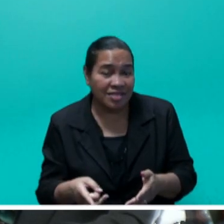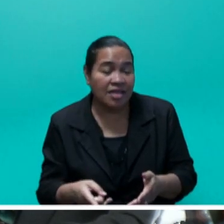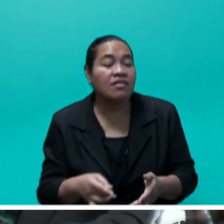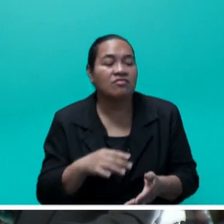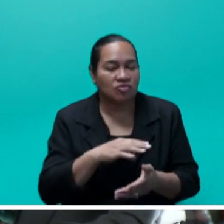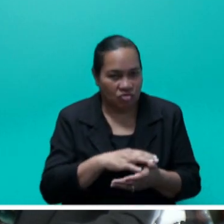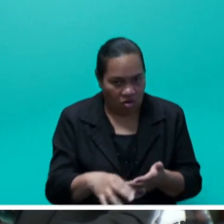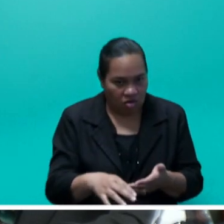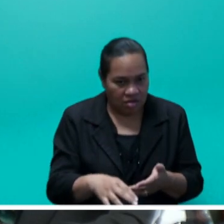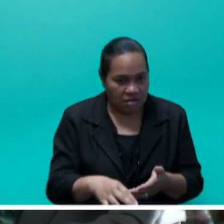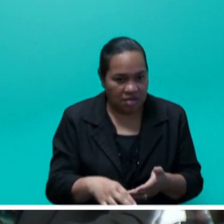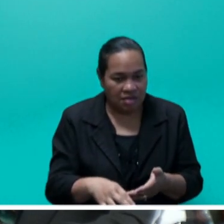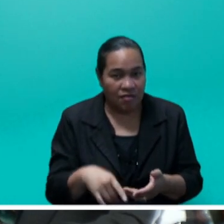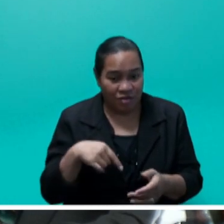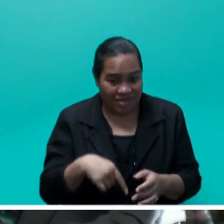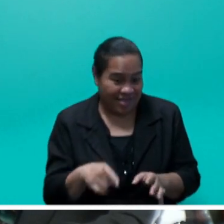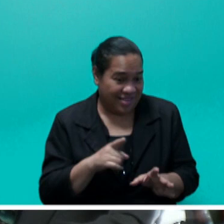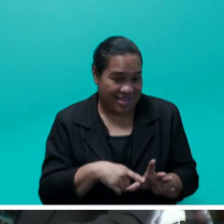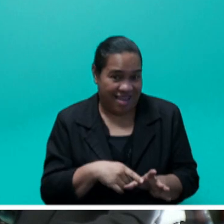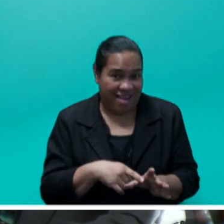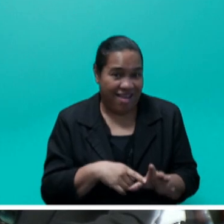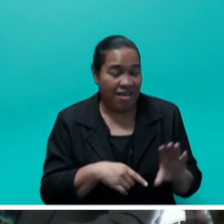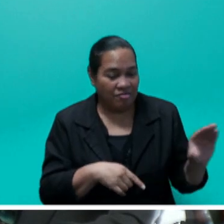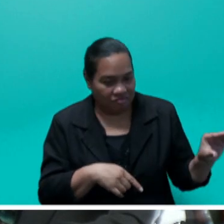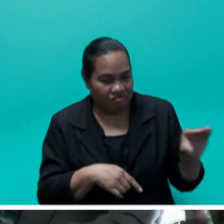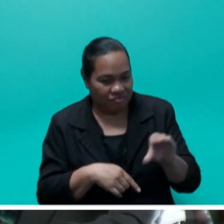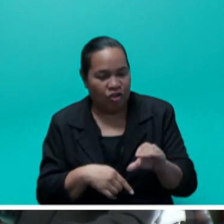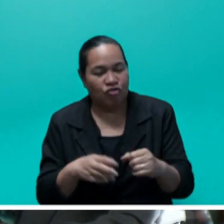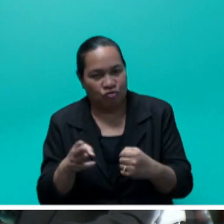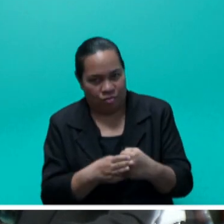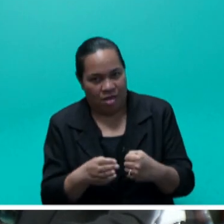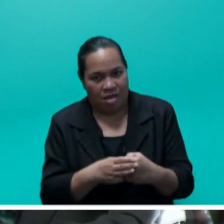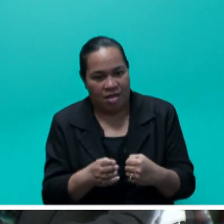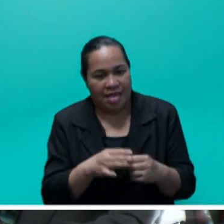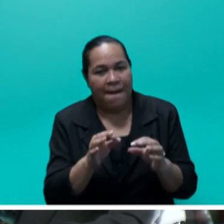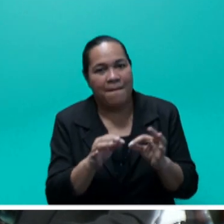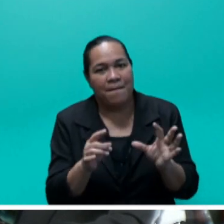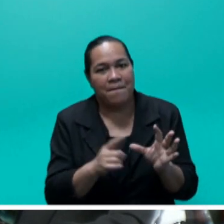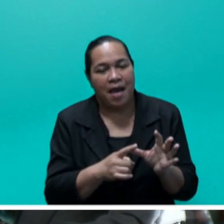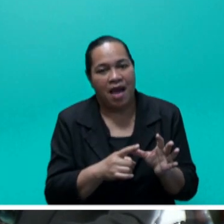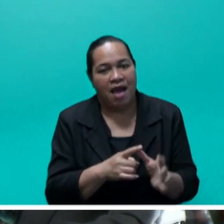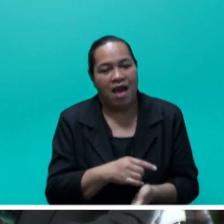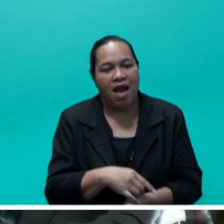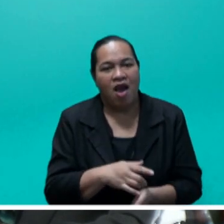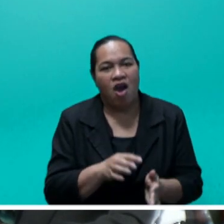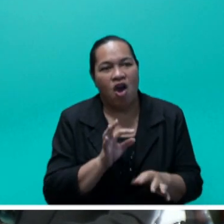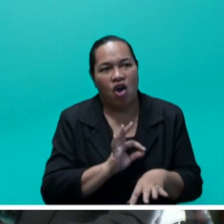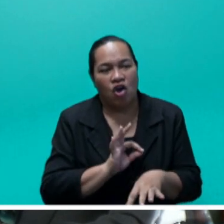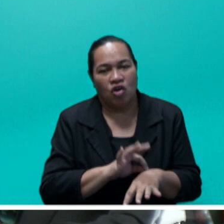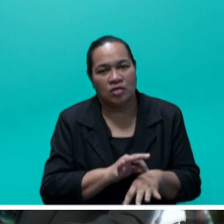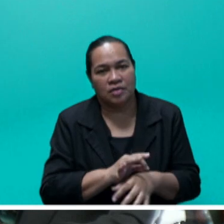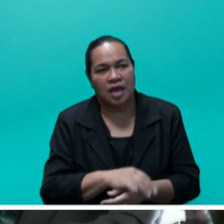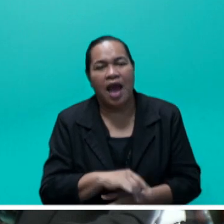$710,801 was allocated this financial year for the renovation of the Mbaa Mission Hospital. However, Honourable Speaker, and